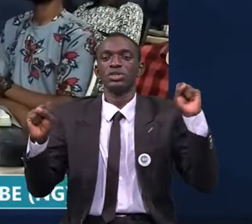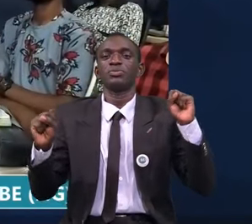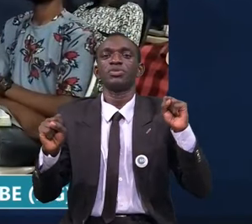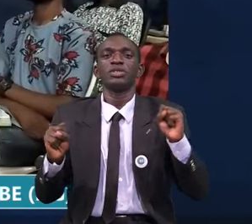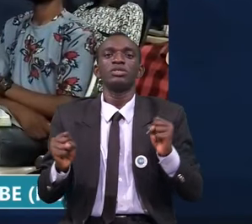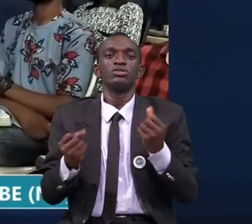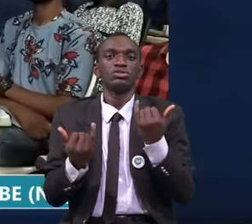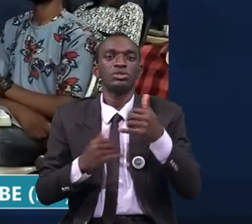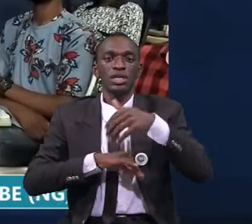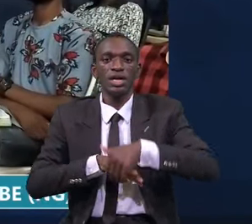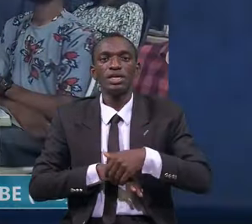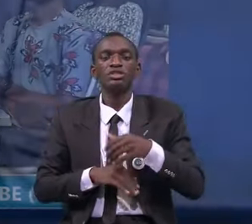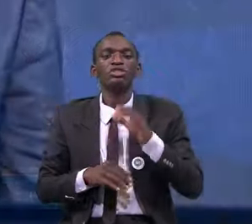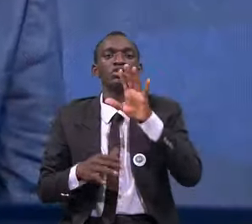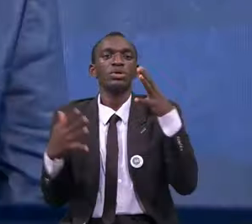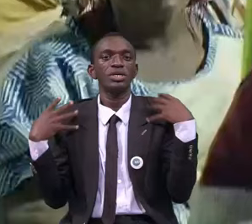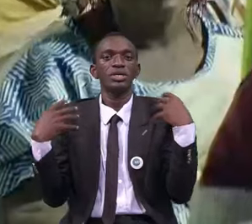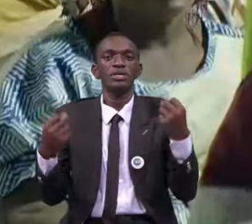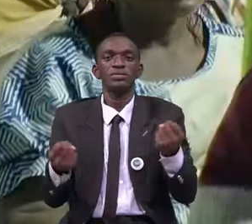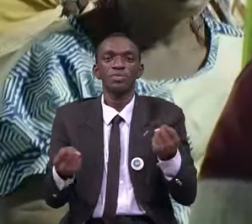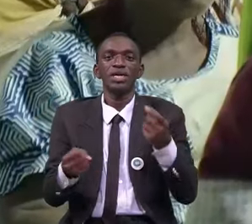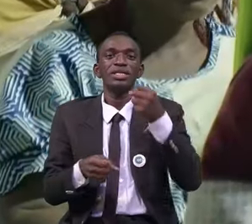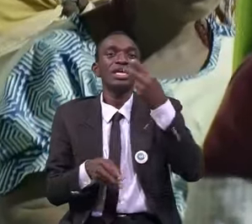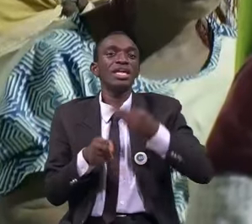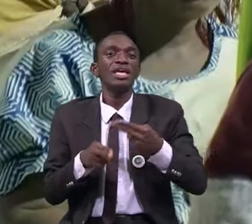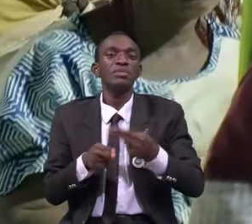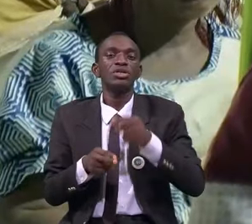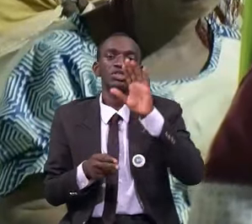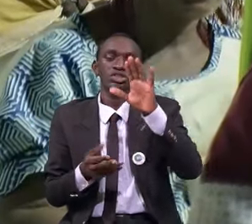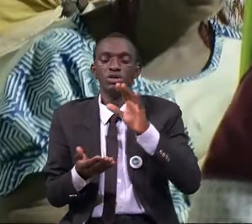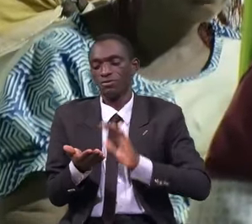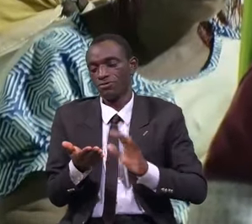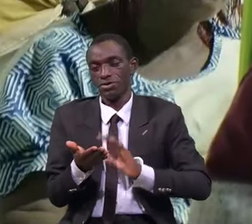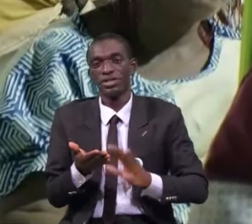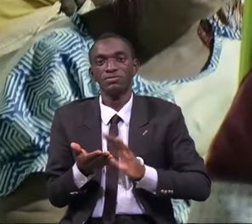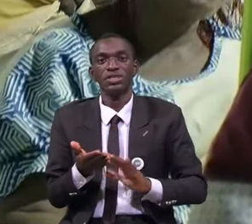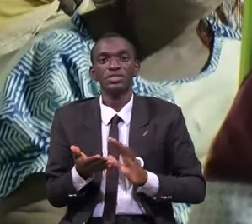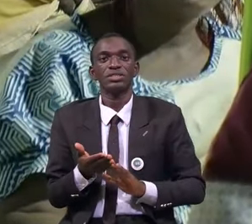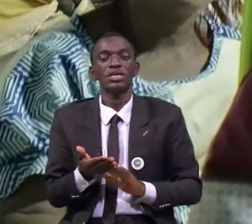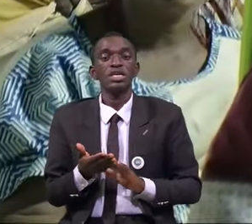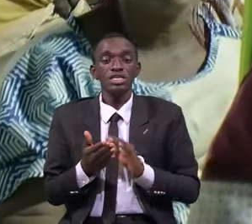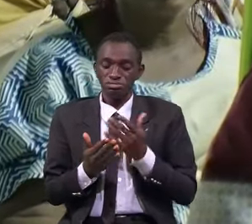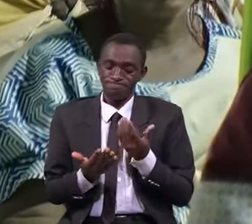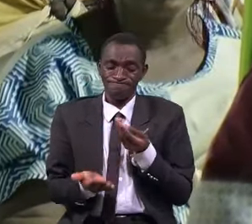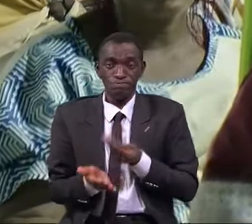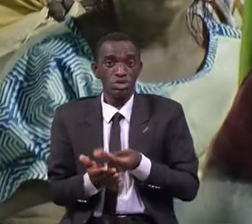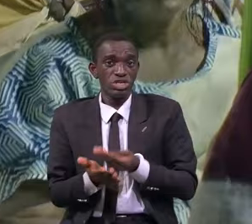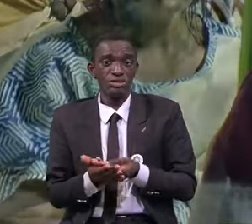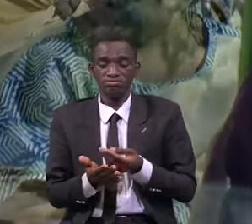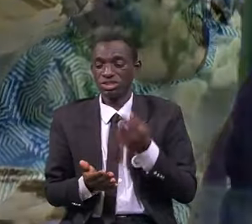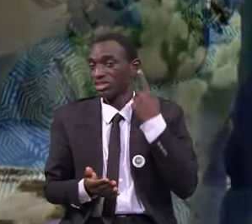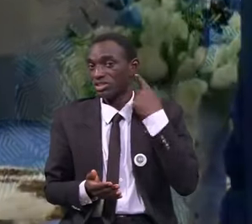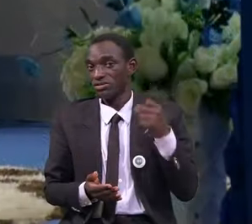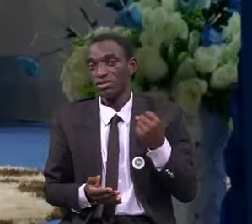healing. The name, your forgiveness. Silver and gold have I none,